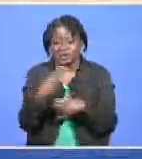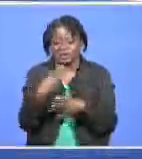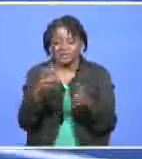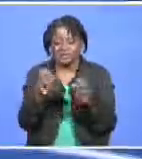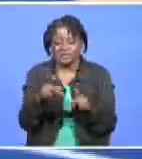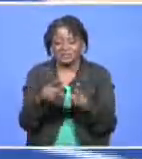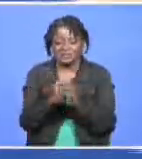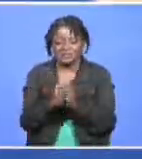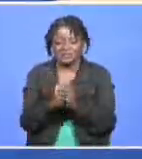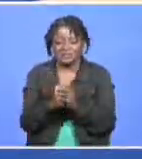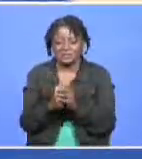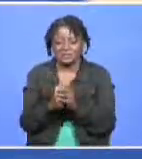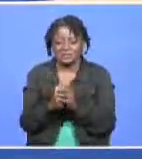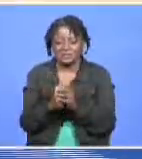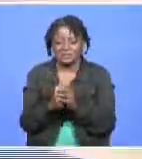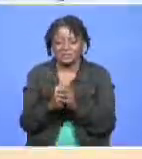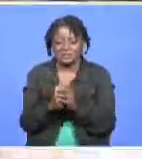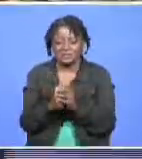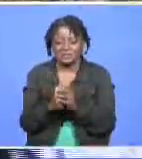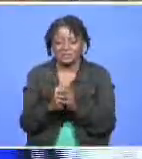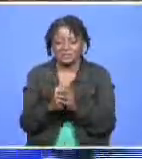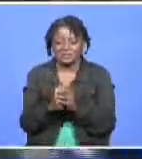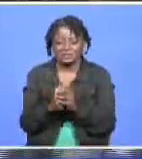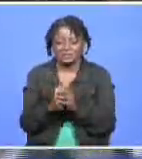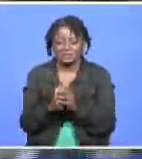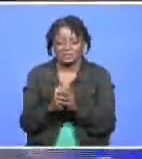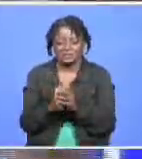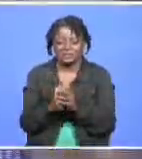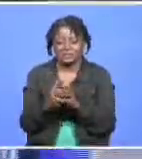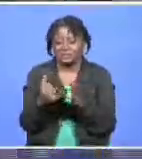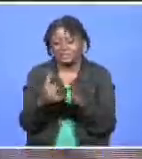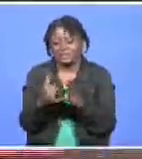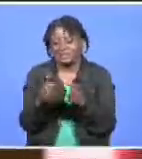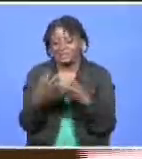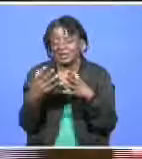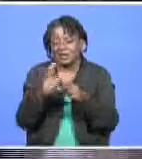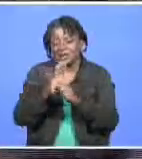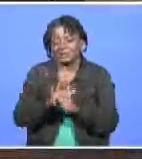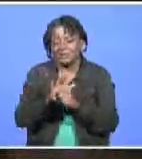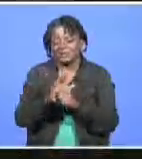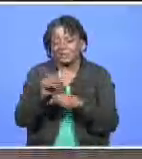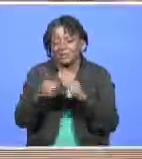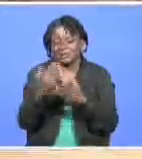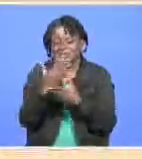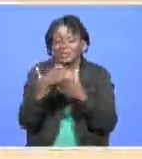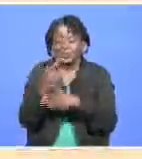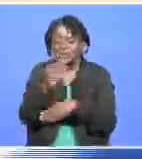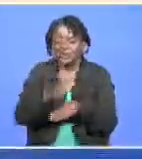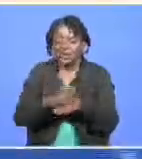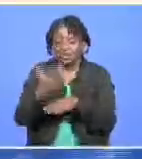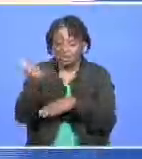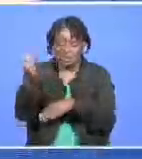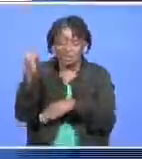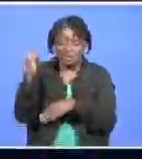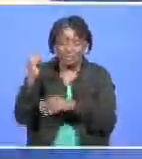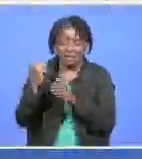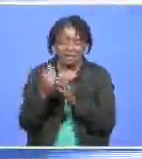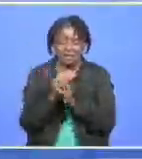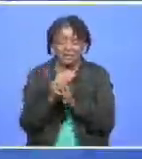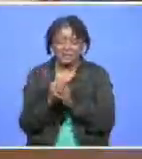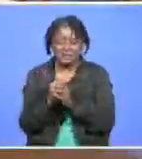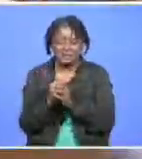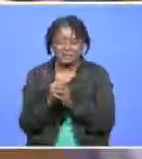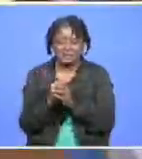you touch a basketball, and that was just another one. It's a different pressure when someone chasing your back for the game, but it's a layup.